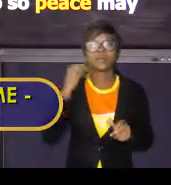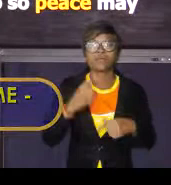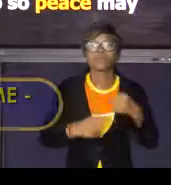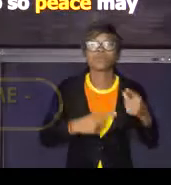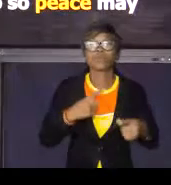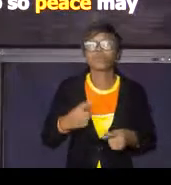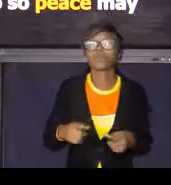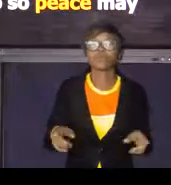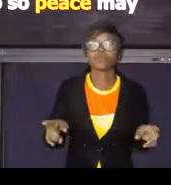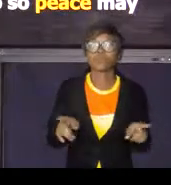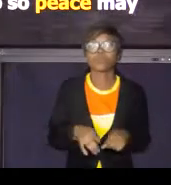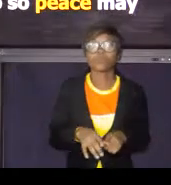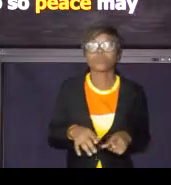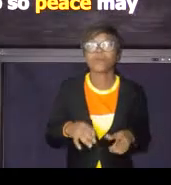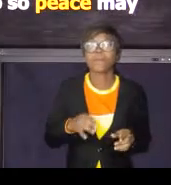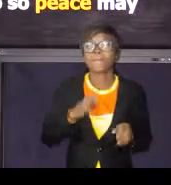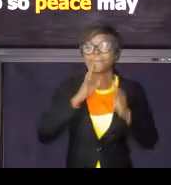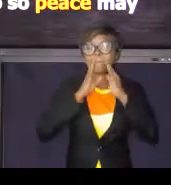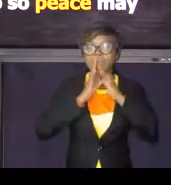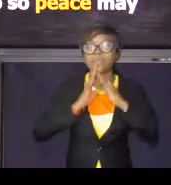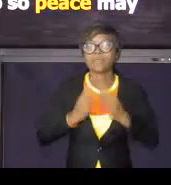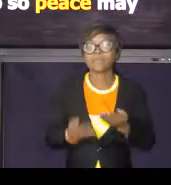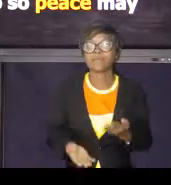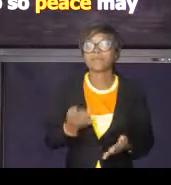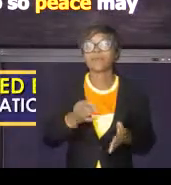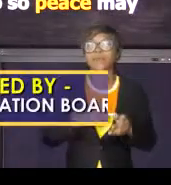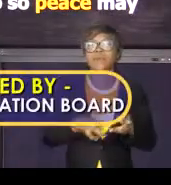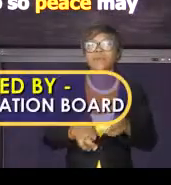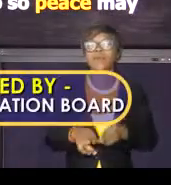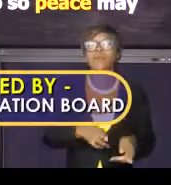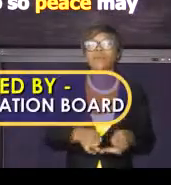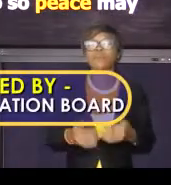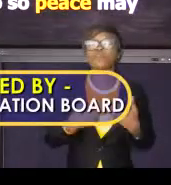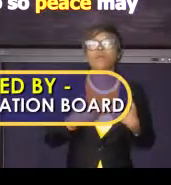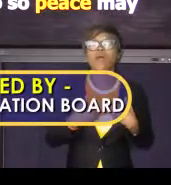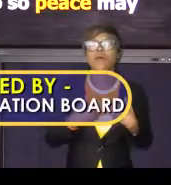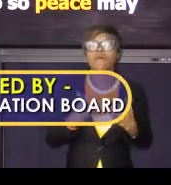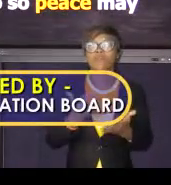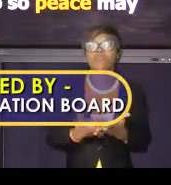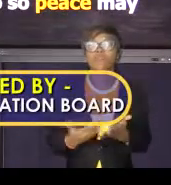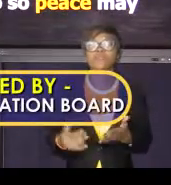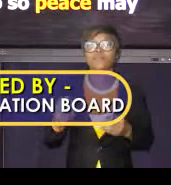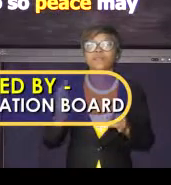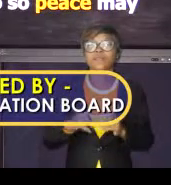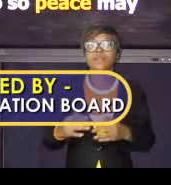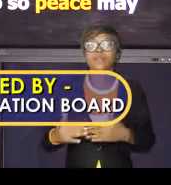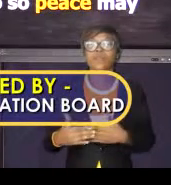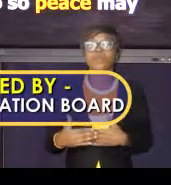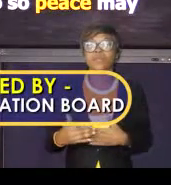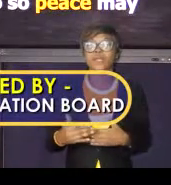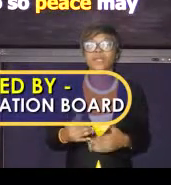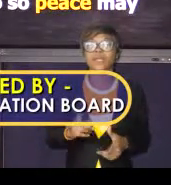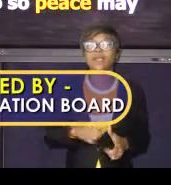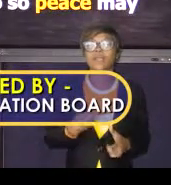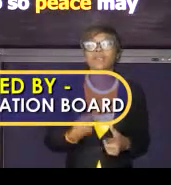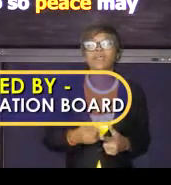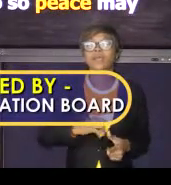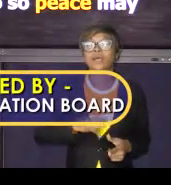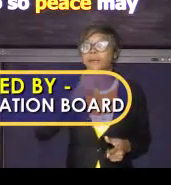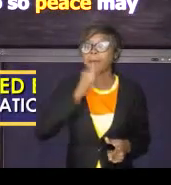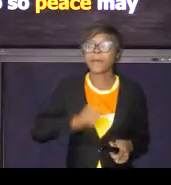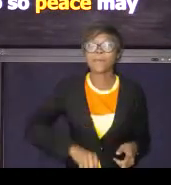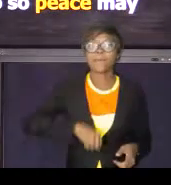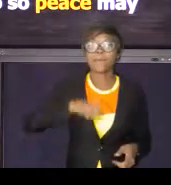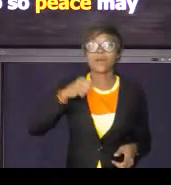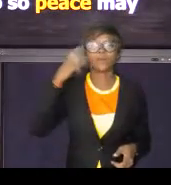so peace may reign. So you have something very close. Then I